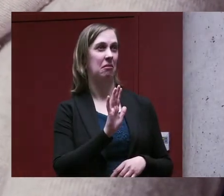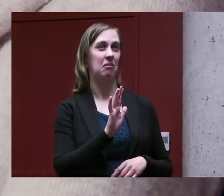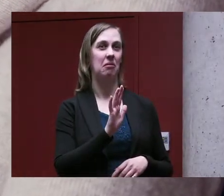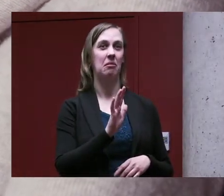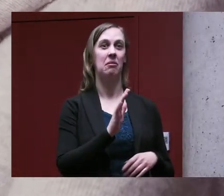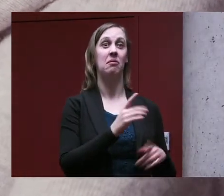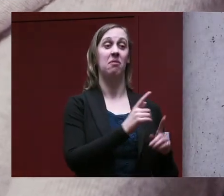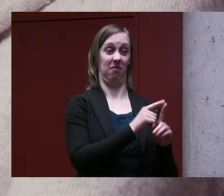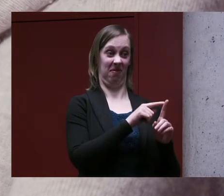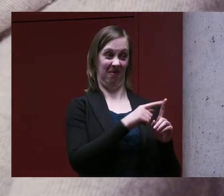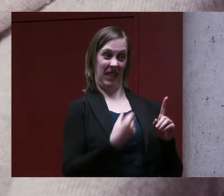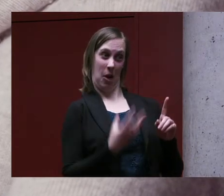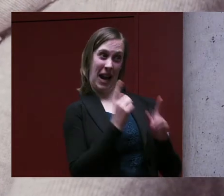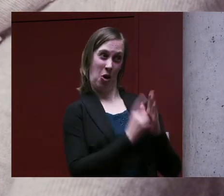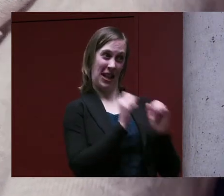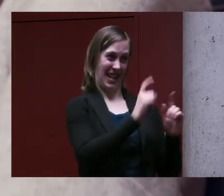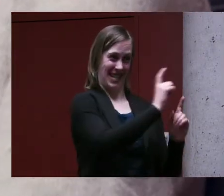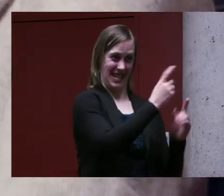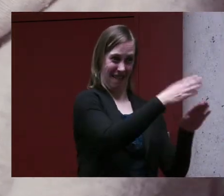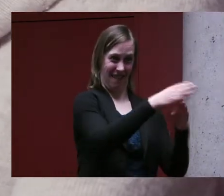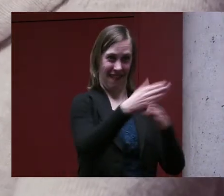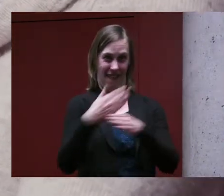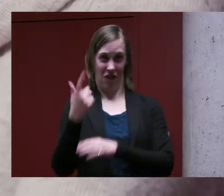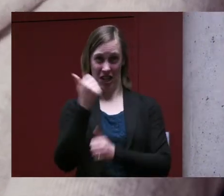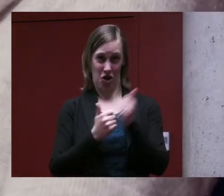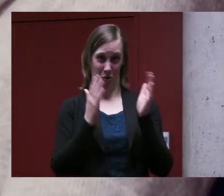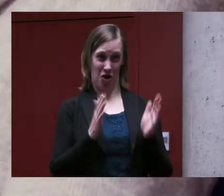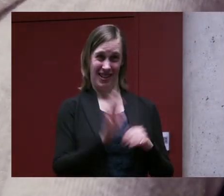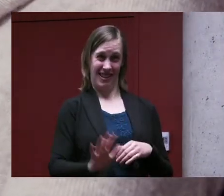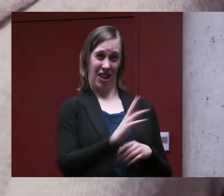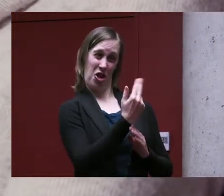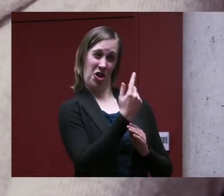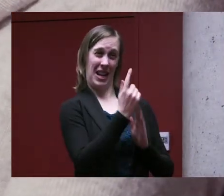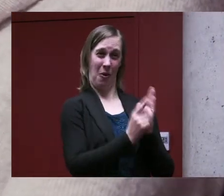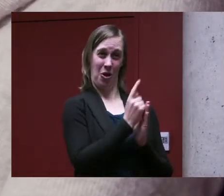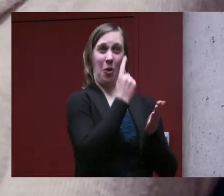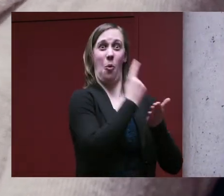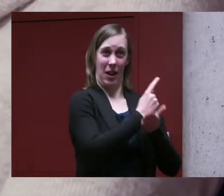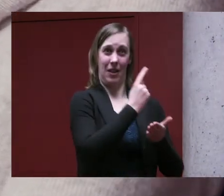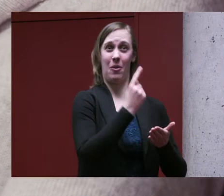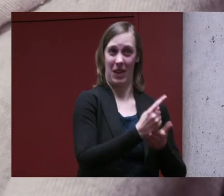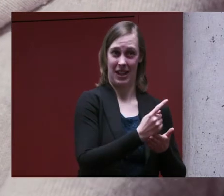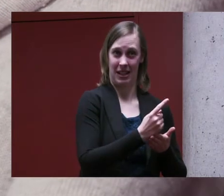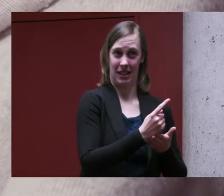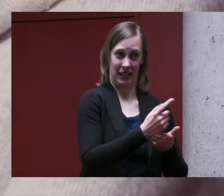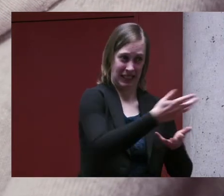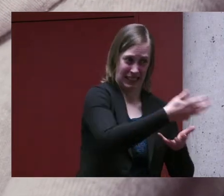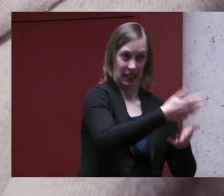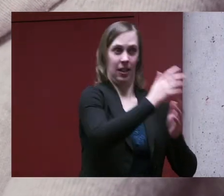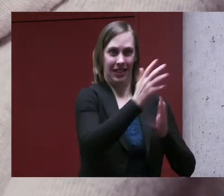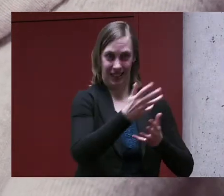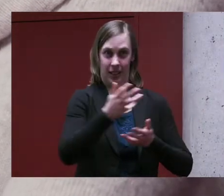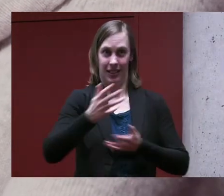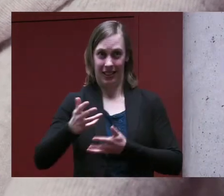individual. Is that enough to you? It's not to me. For someone living in long-term care, especially